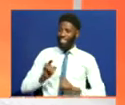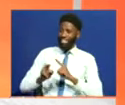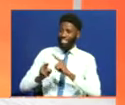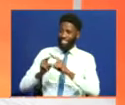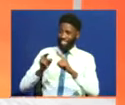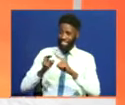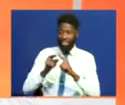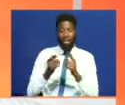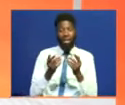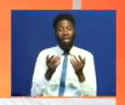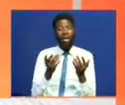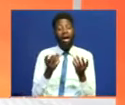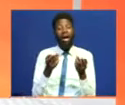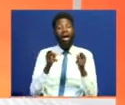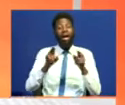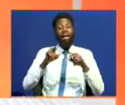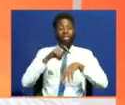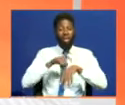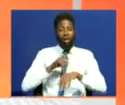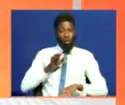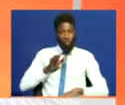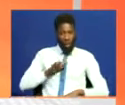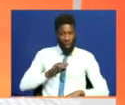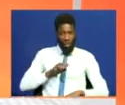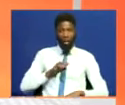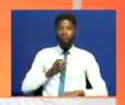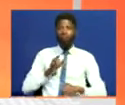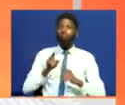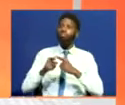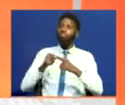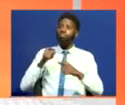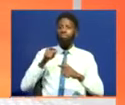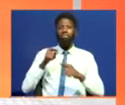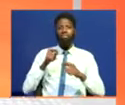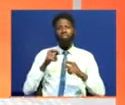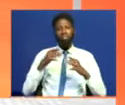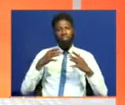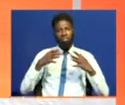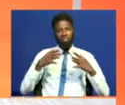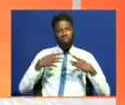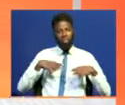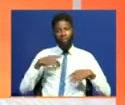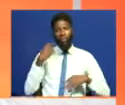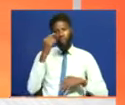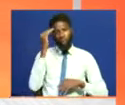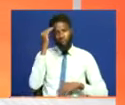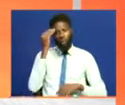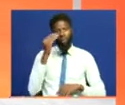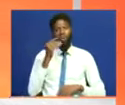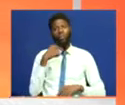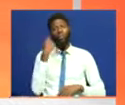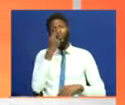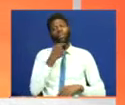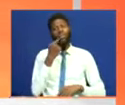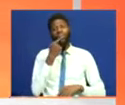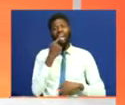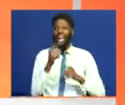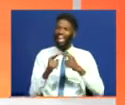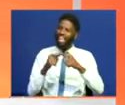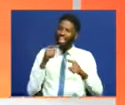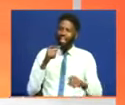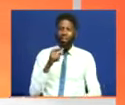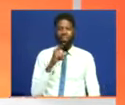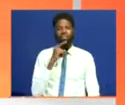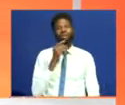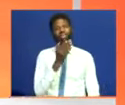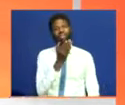women are killed, and especially by people who know them. But who's the killer? Abdi, the killer is the man gender. So I want to